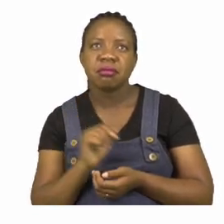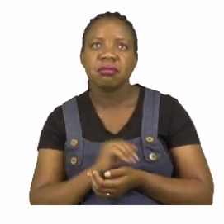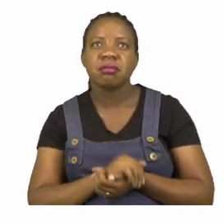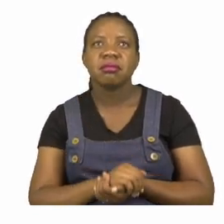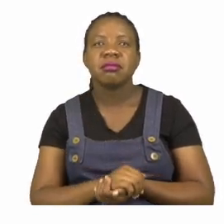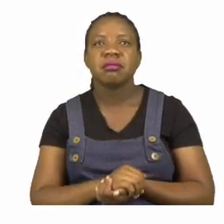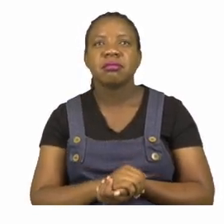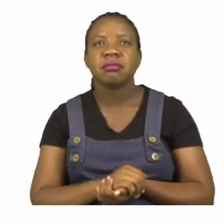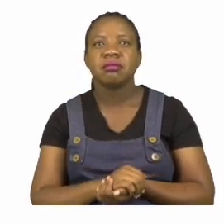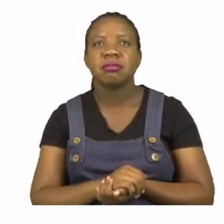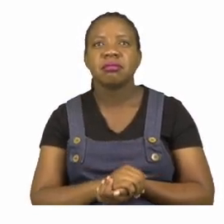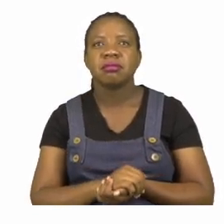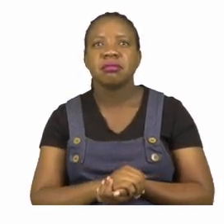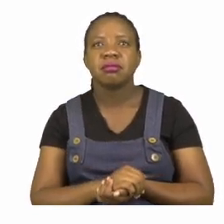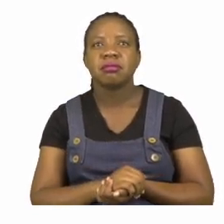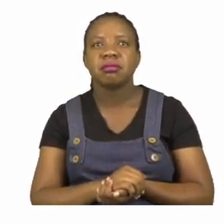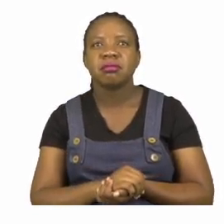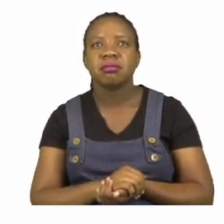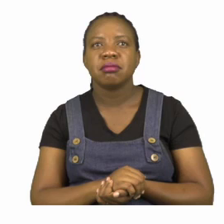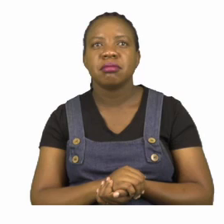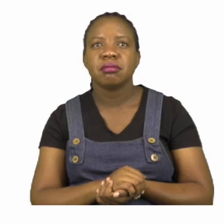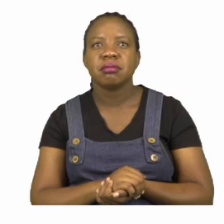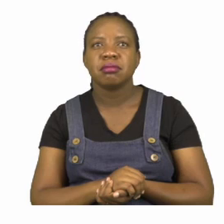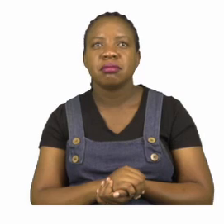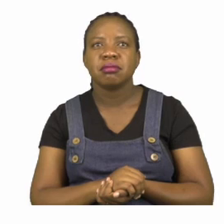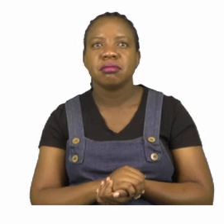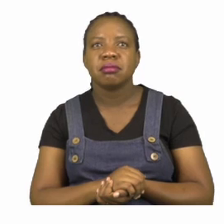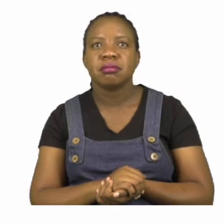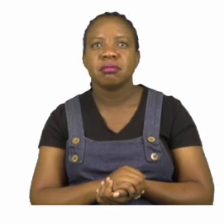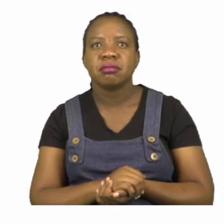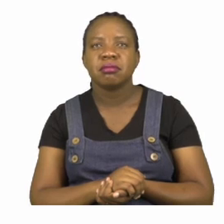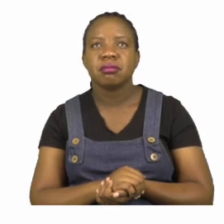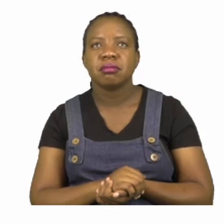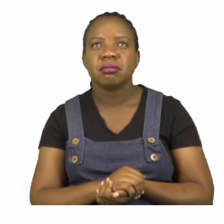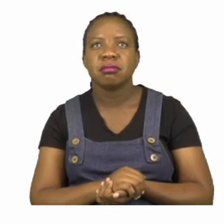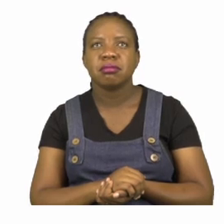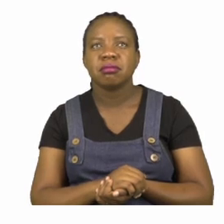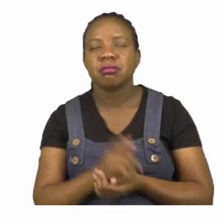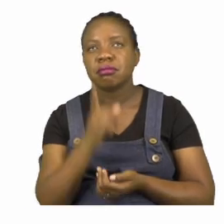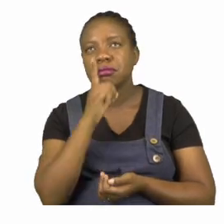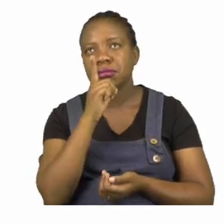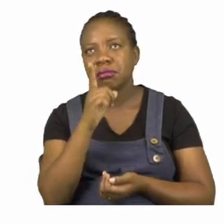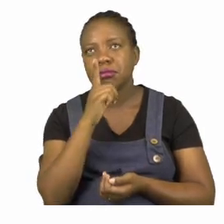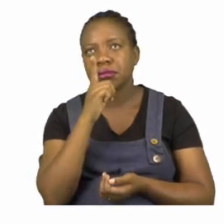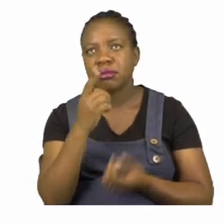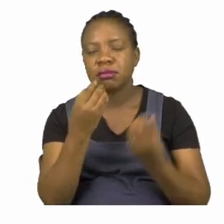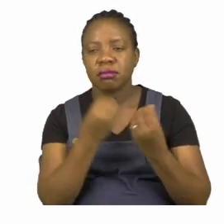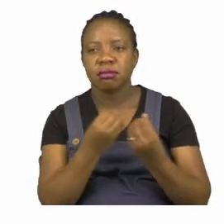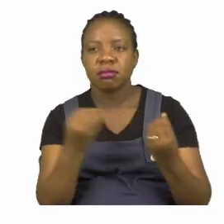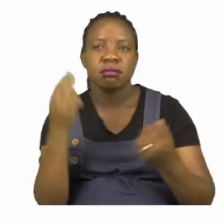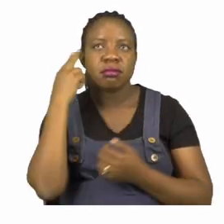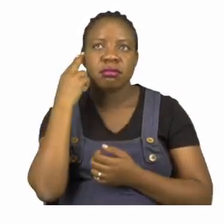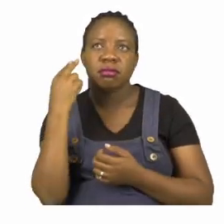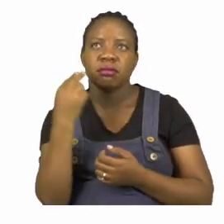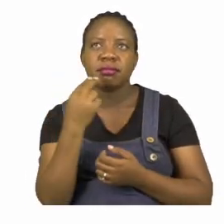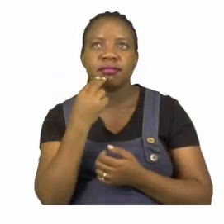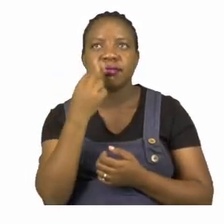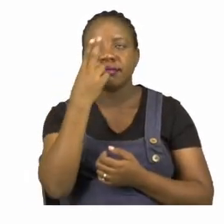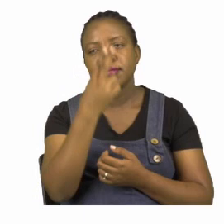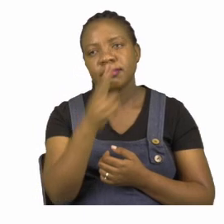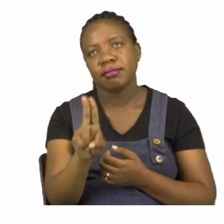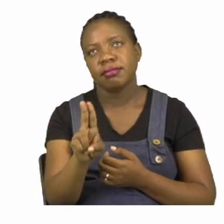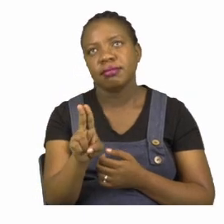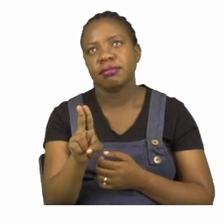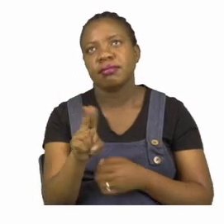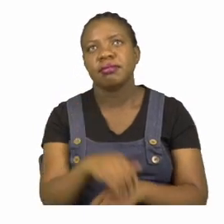first one is asking you to replace the beginning sound to make a new word. They've given you an example.